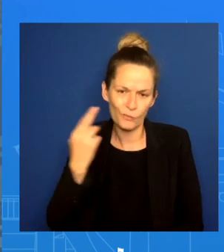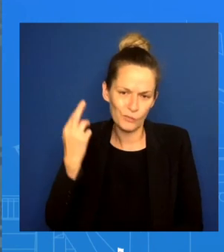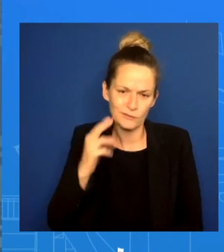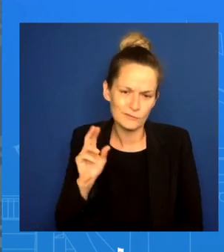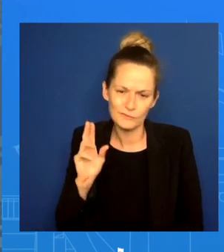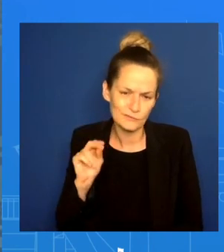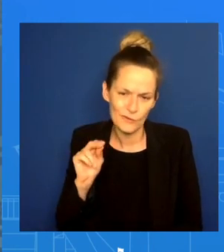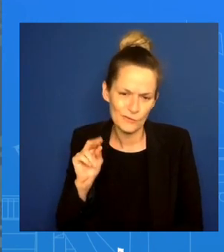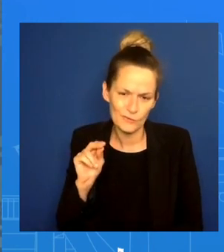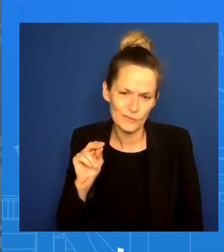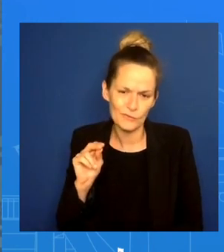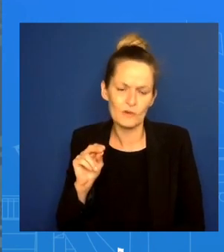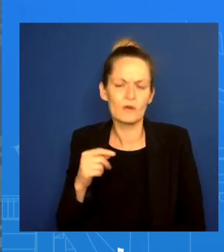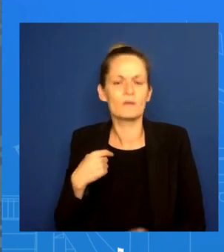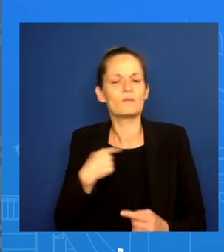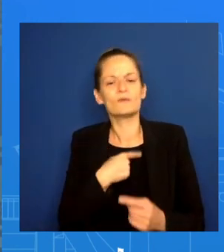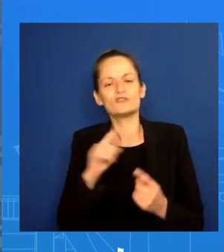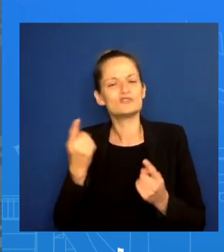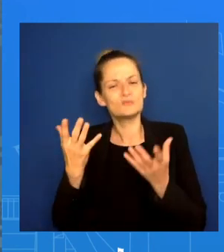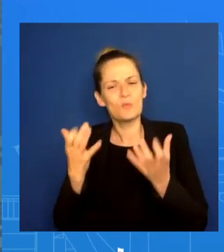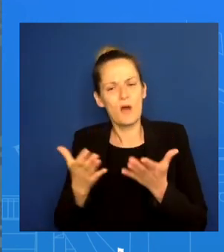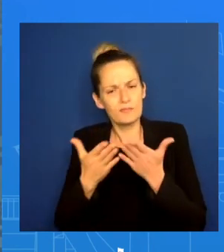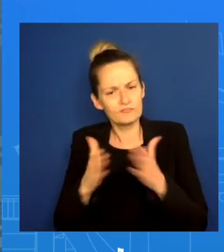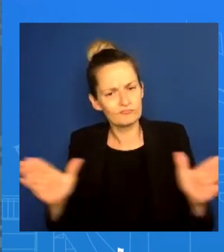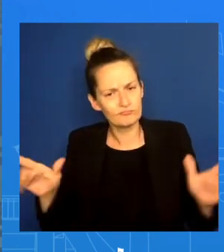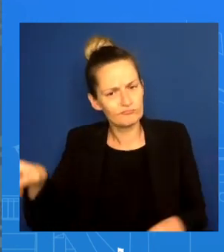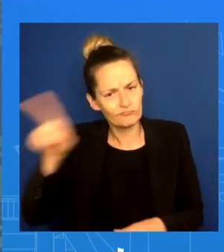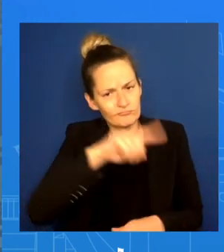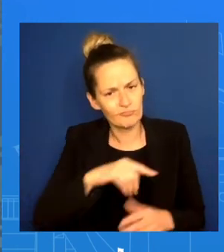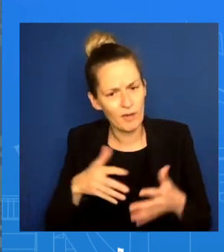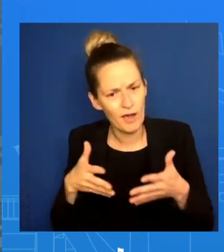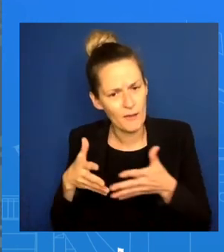world, that there's a proposal,